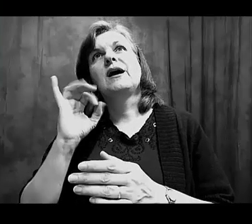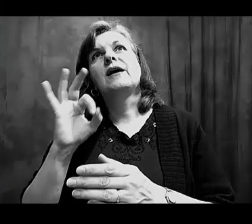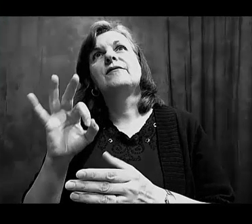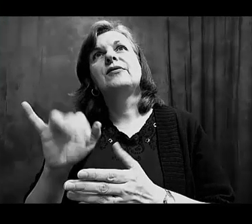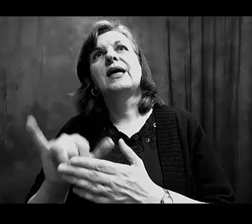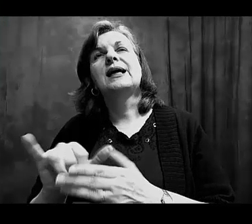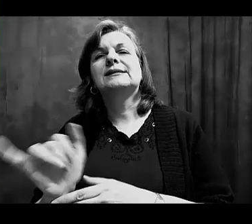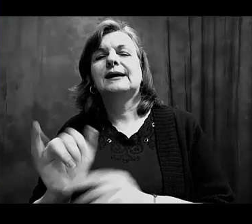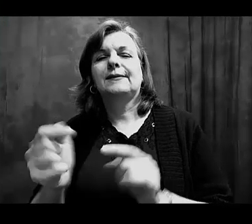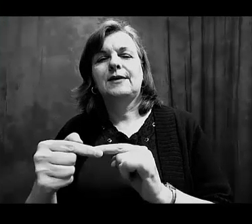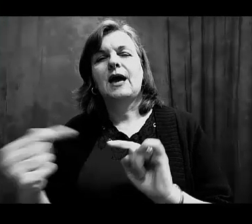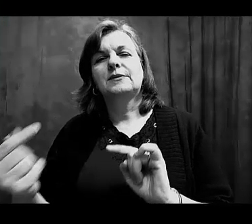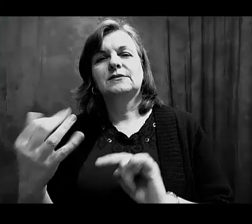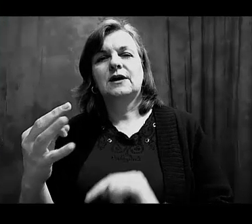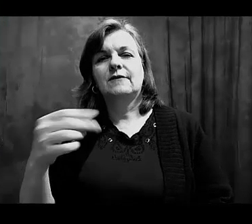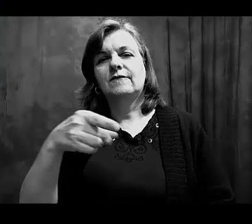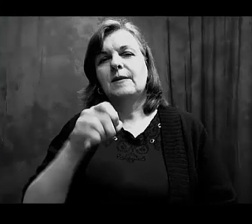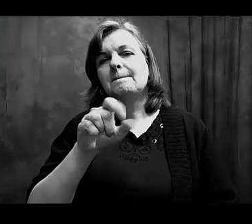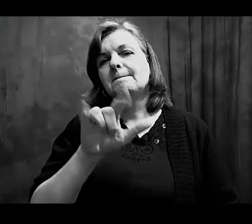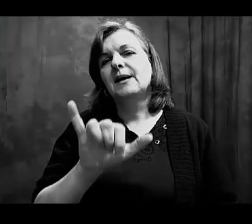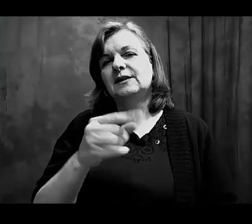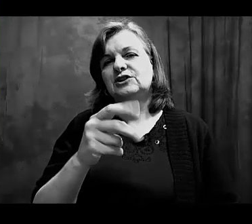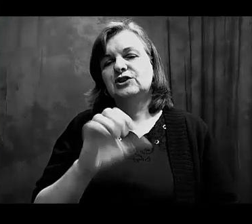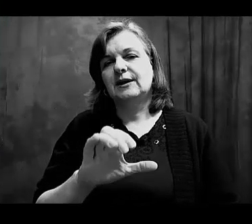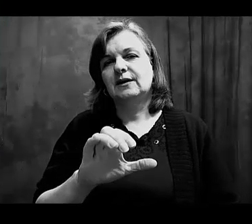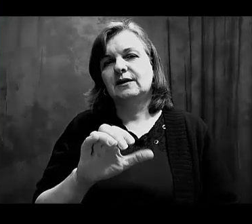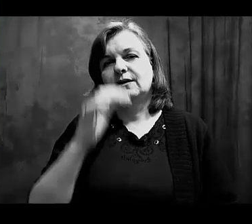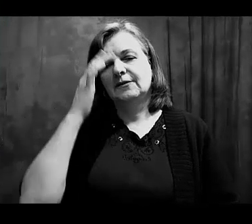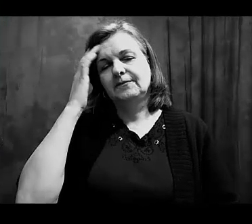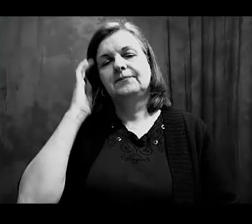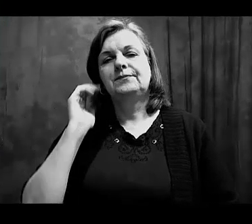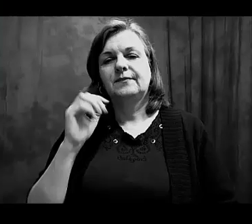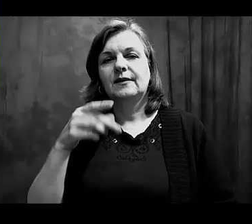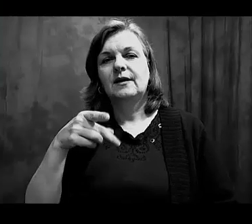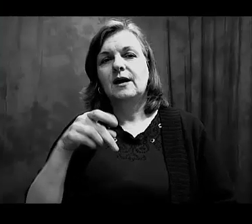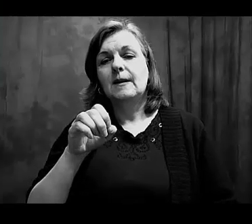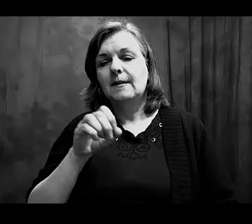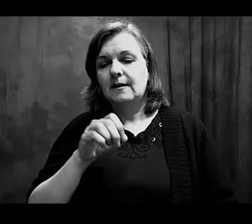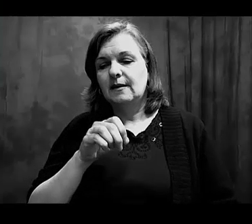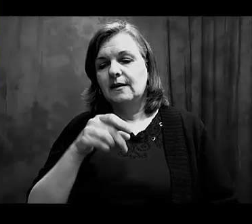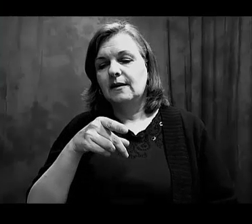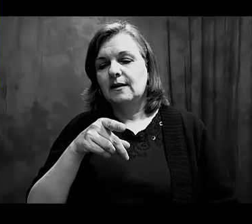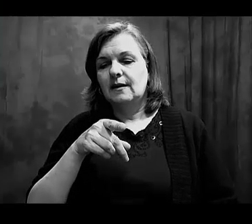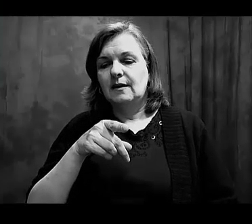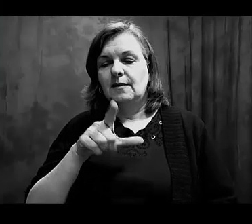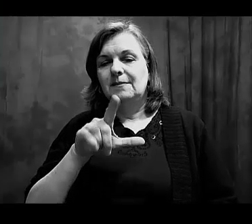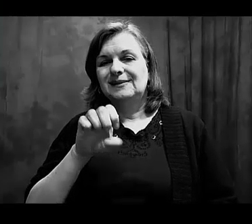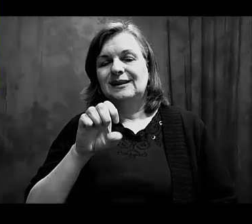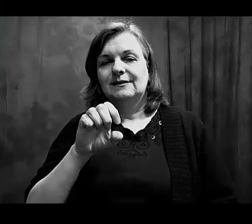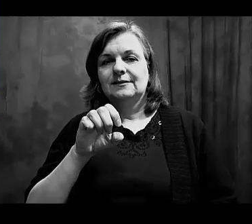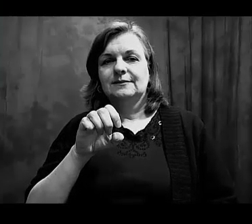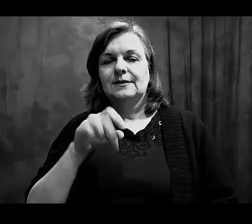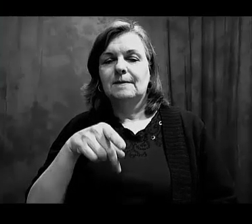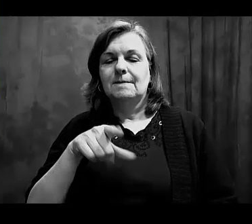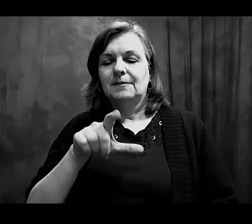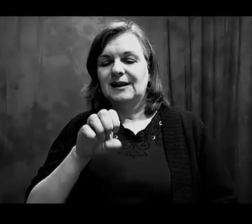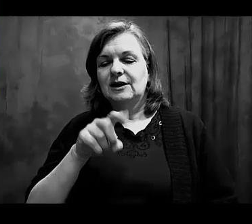polygenic. So pleiotropy is one gene that has multiple effects. Polygenic, remember a minute